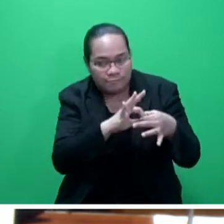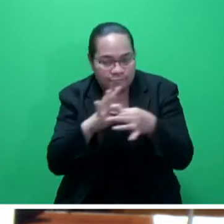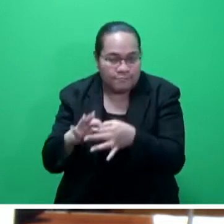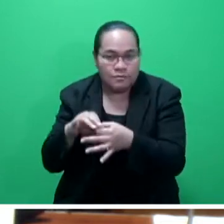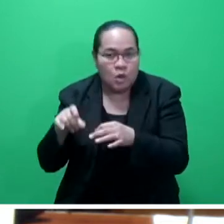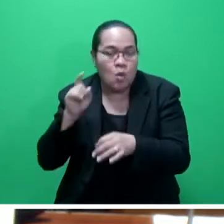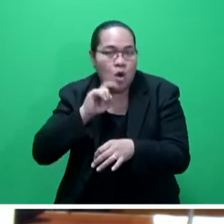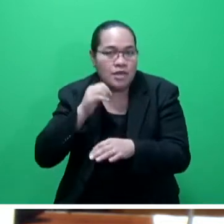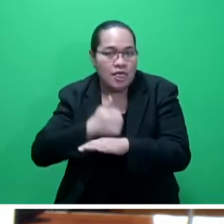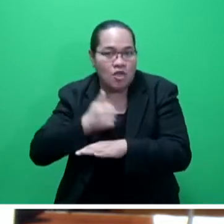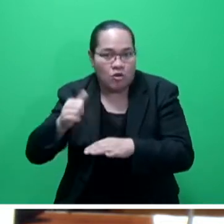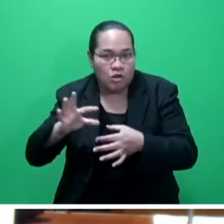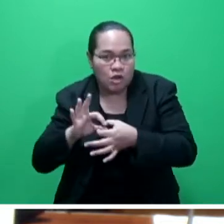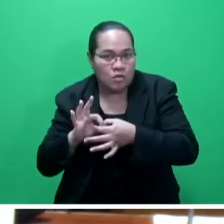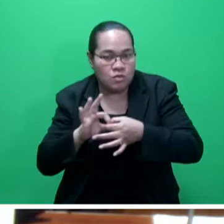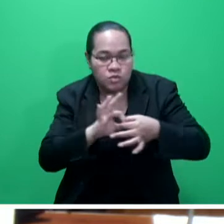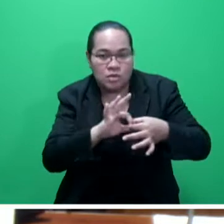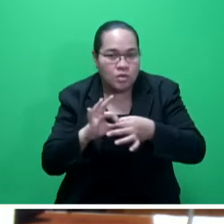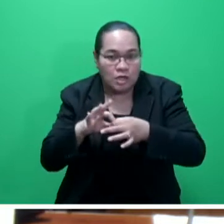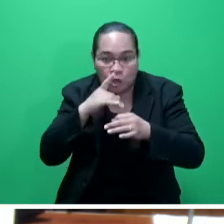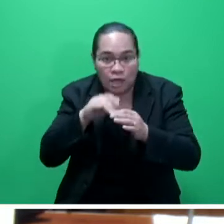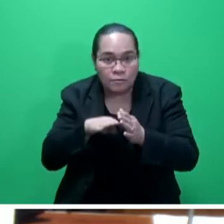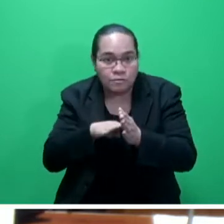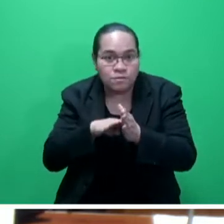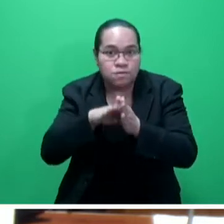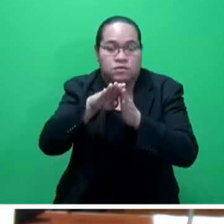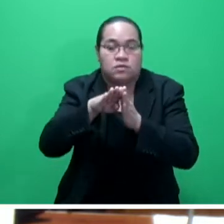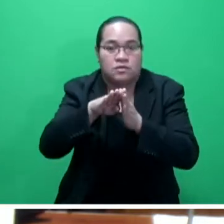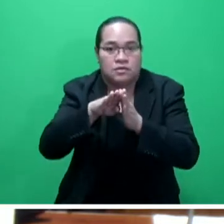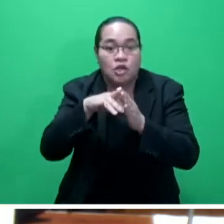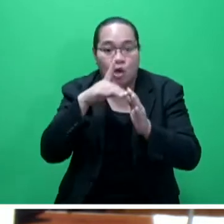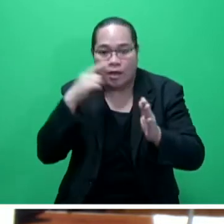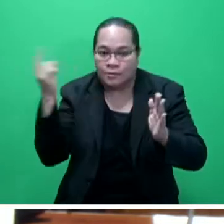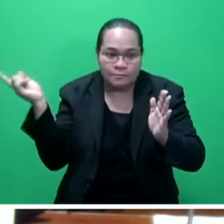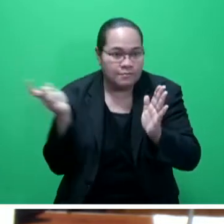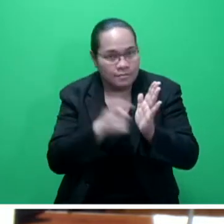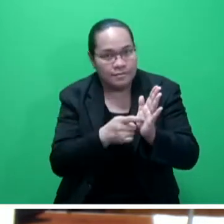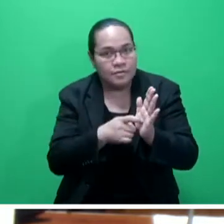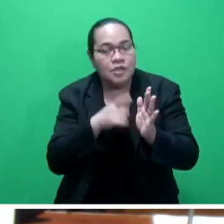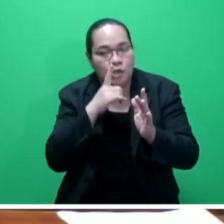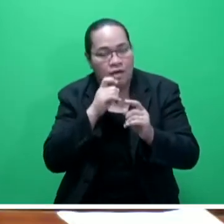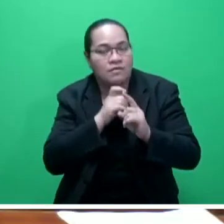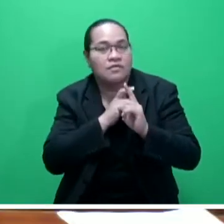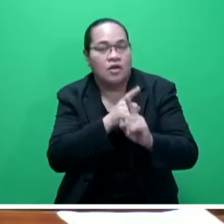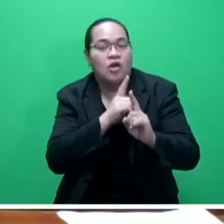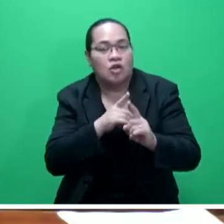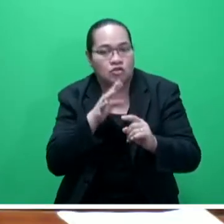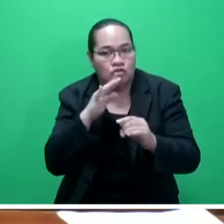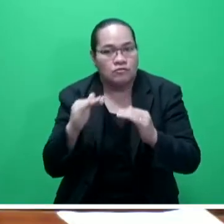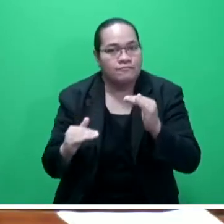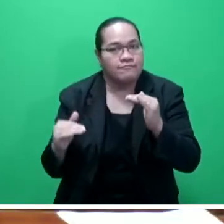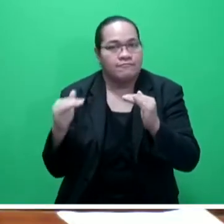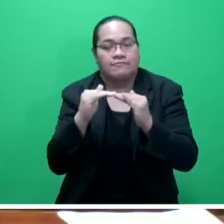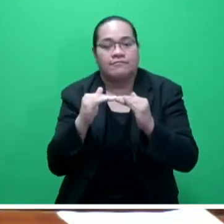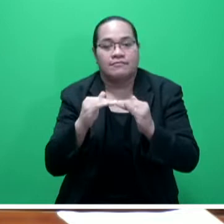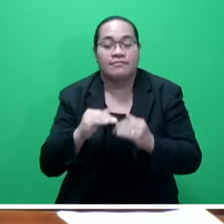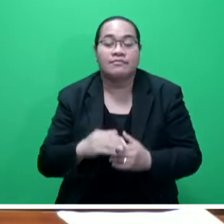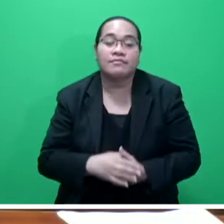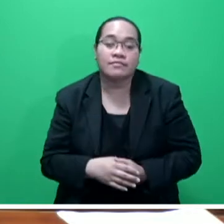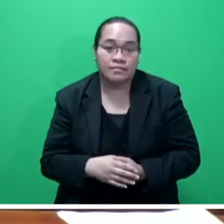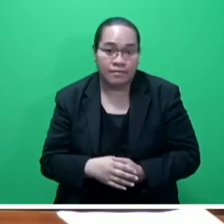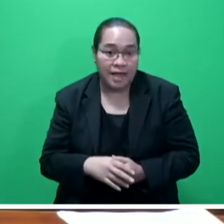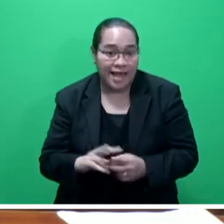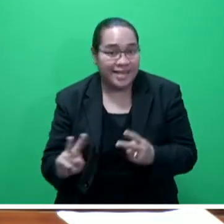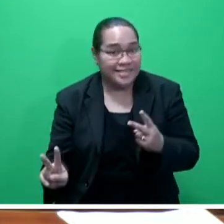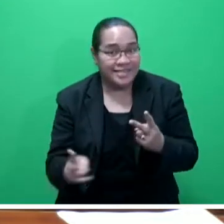Water Authority so that it can fulfill the mandate that it was established to deliver. On the